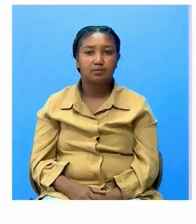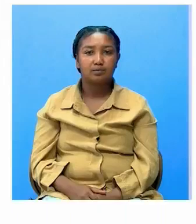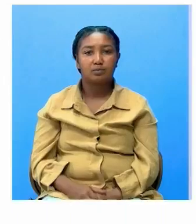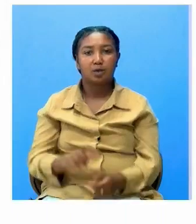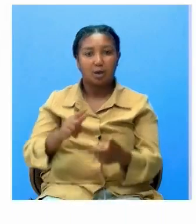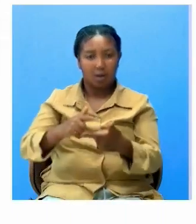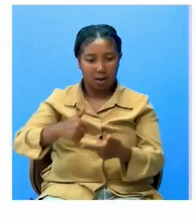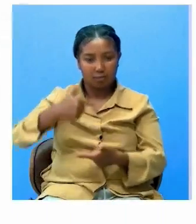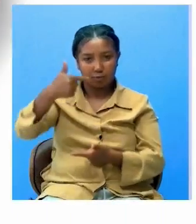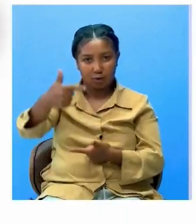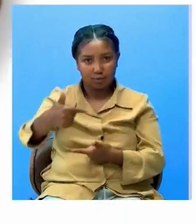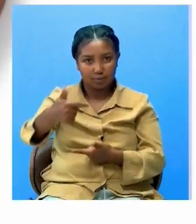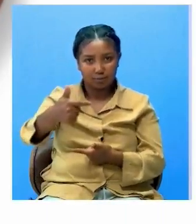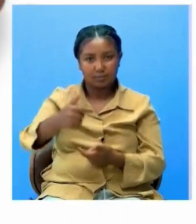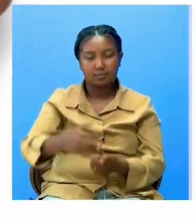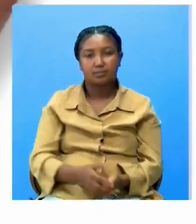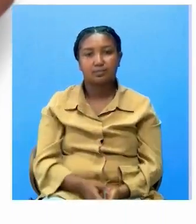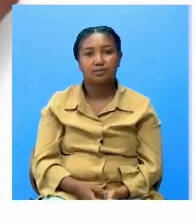laptop,